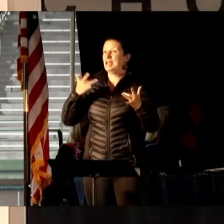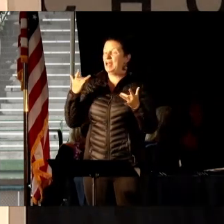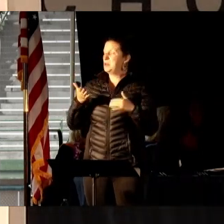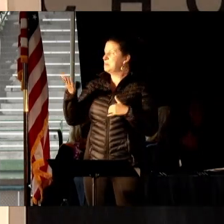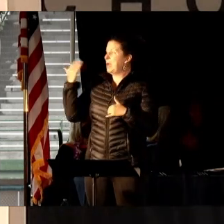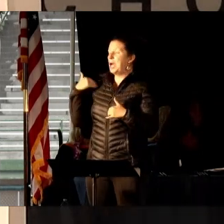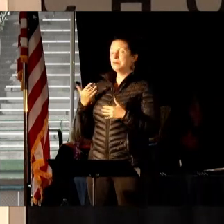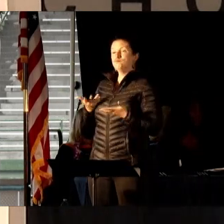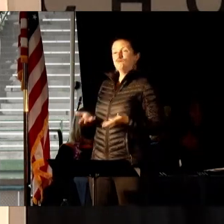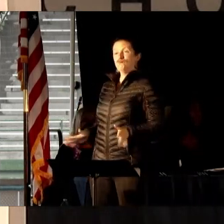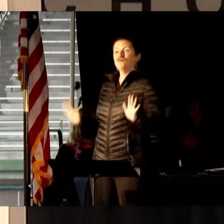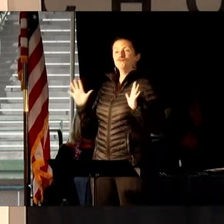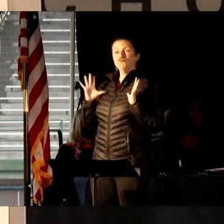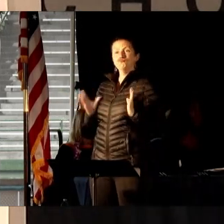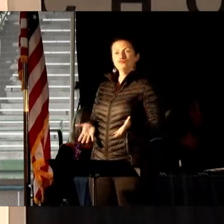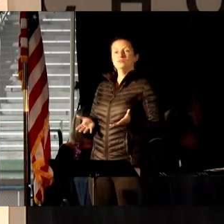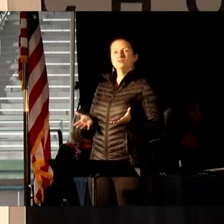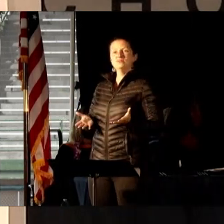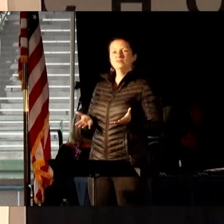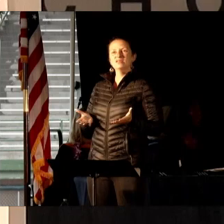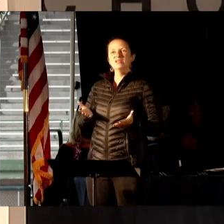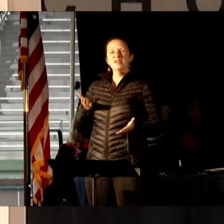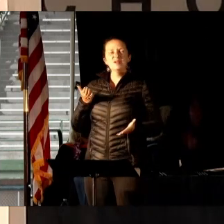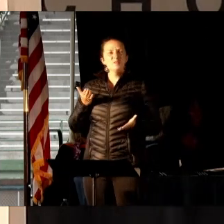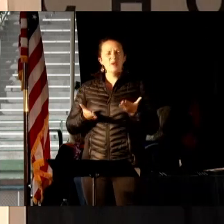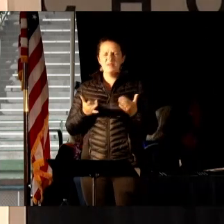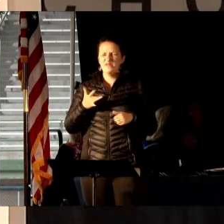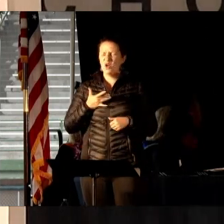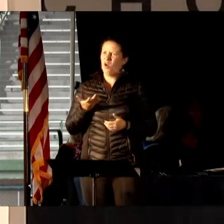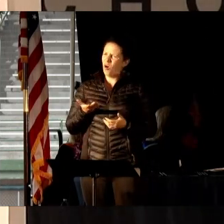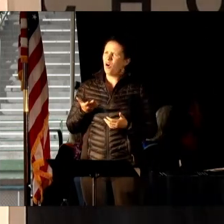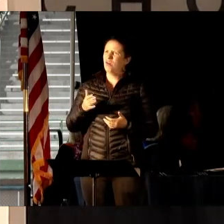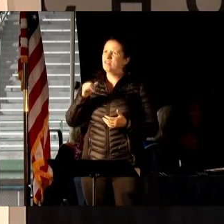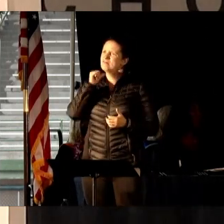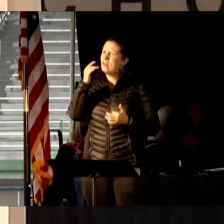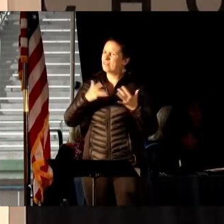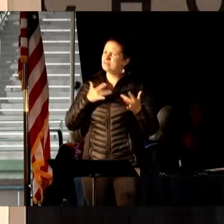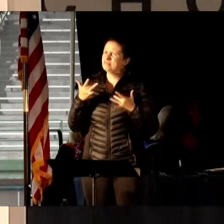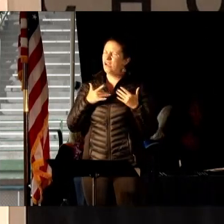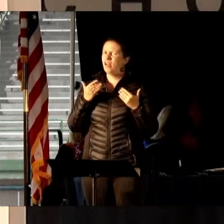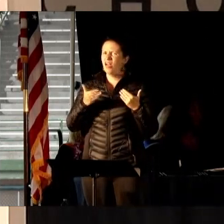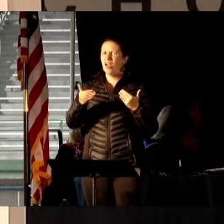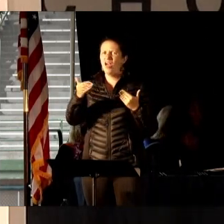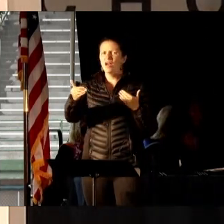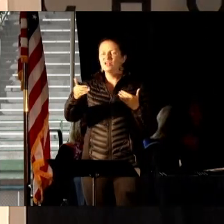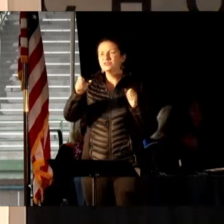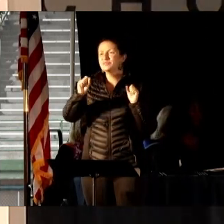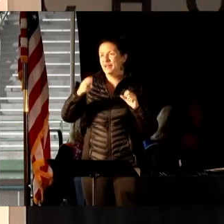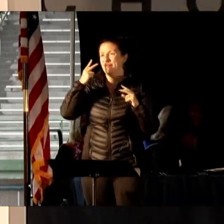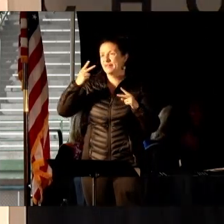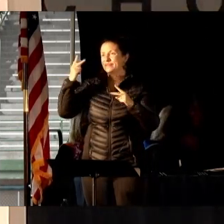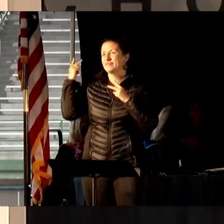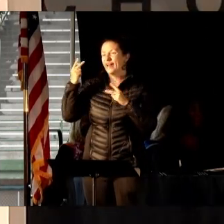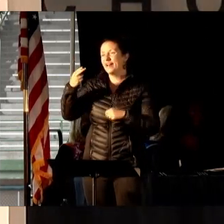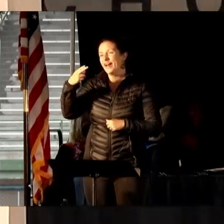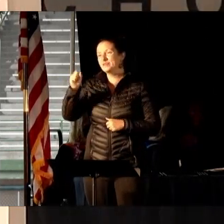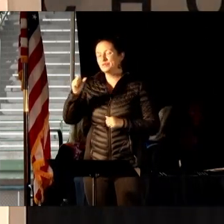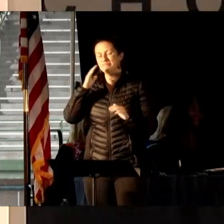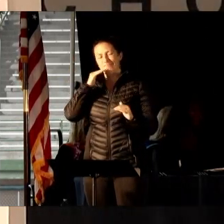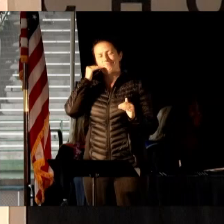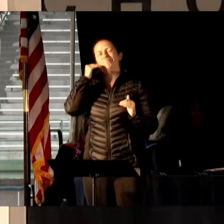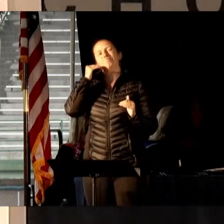sometimes they feel like they're not, you'll always have the good old days of high school to look back on and smile about.